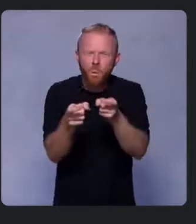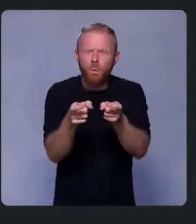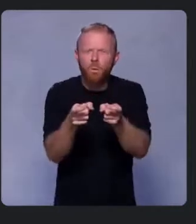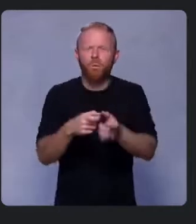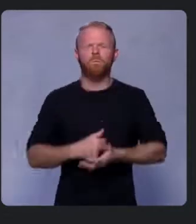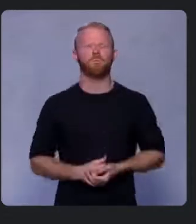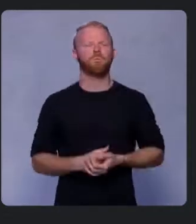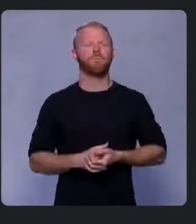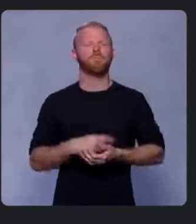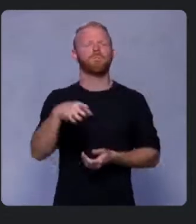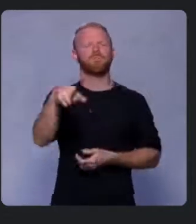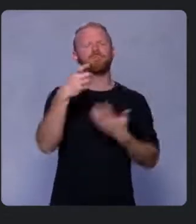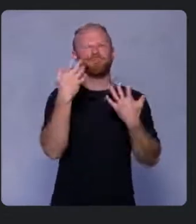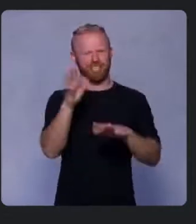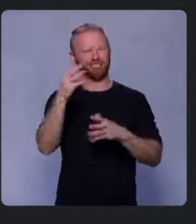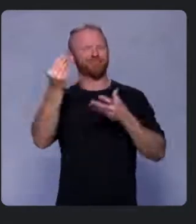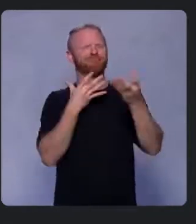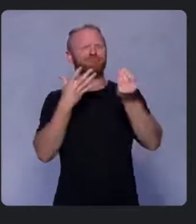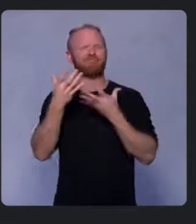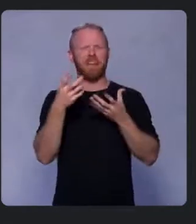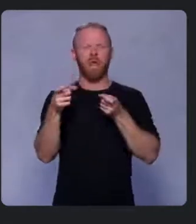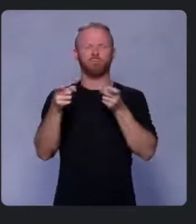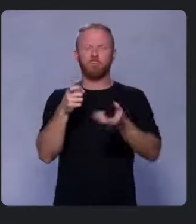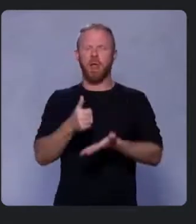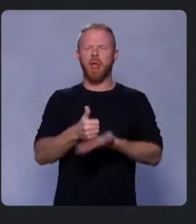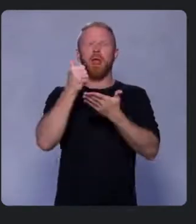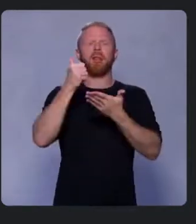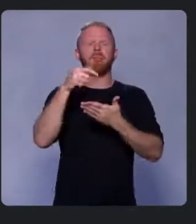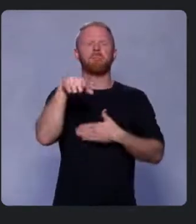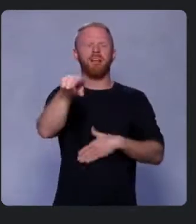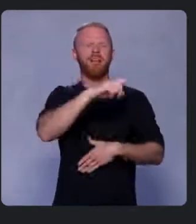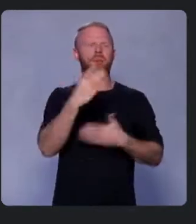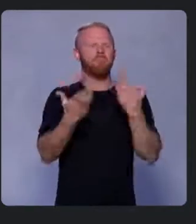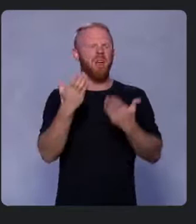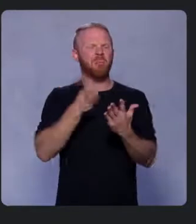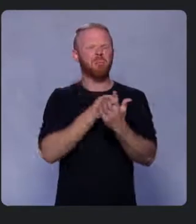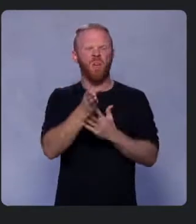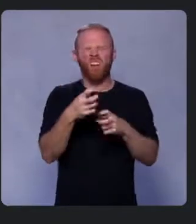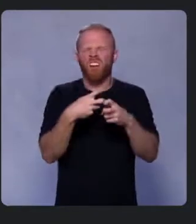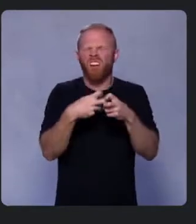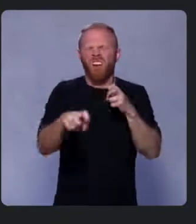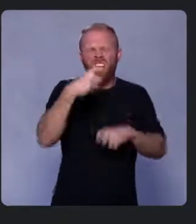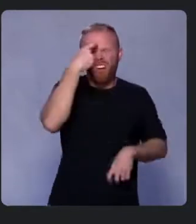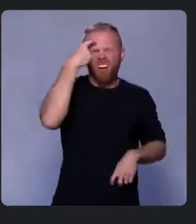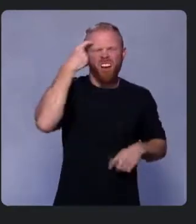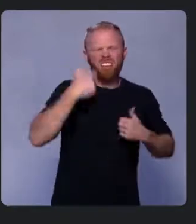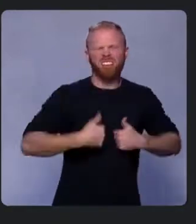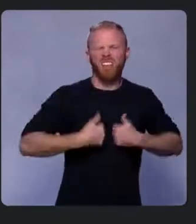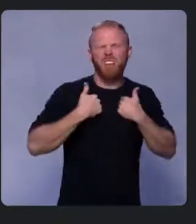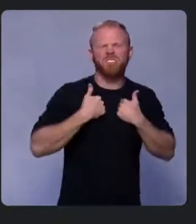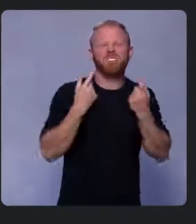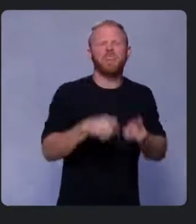We heard from you that controls can be helpful for anyone who has been through a tough life event, breakup, or loss.